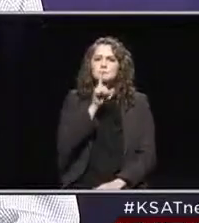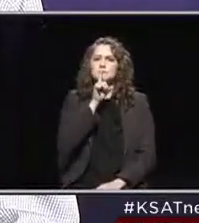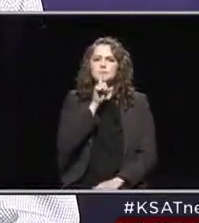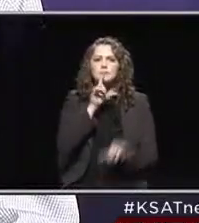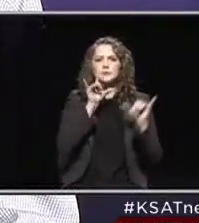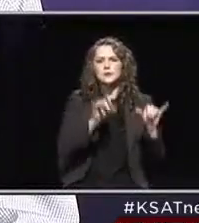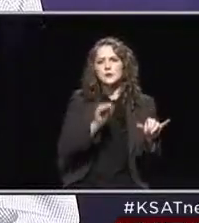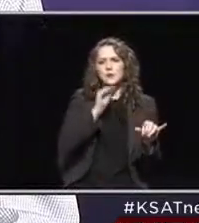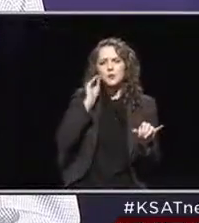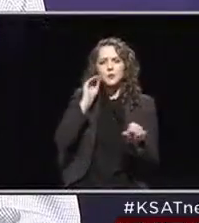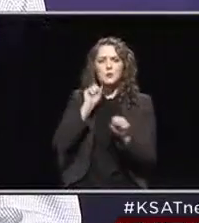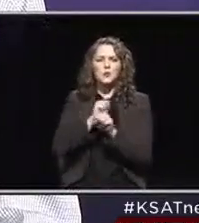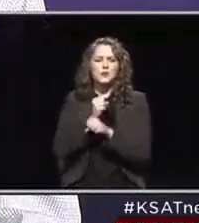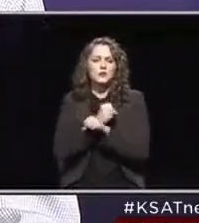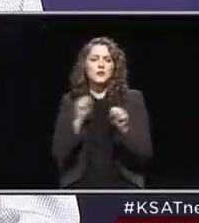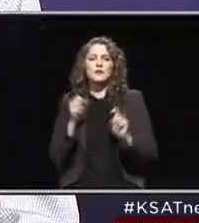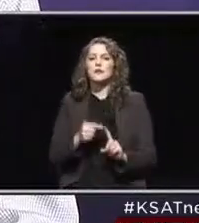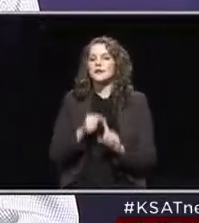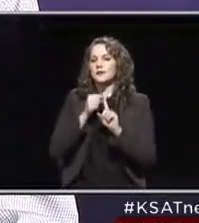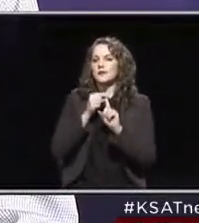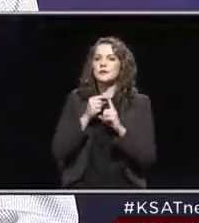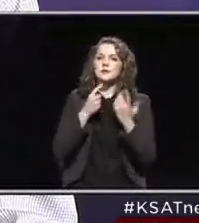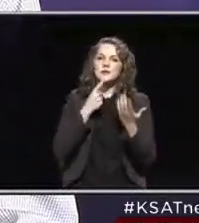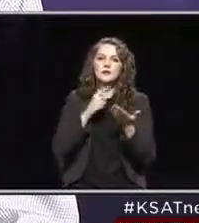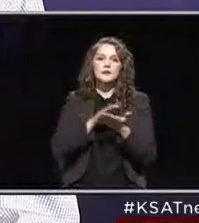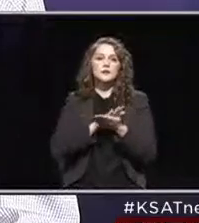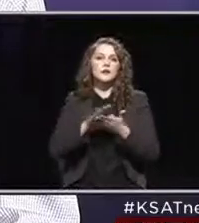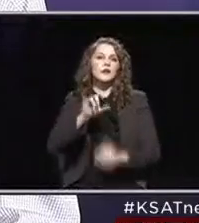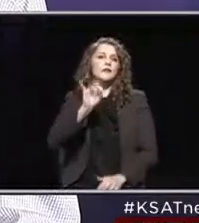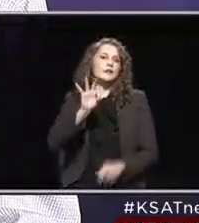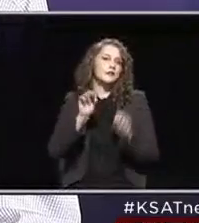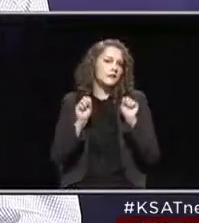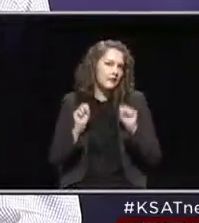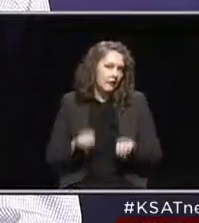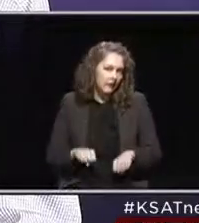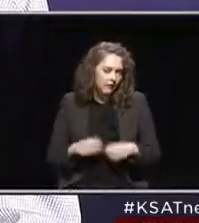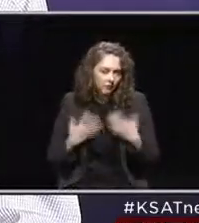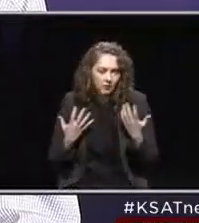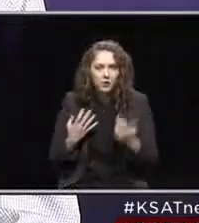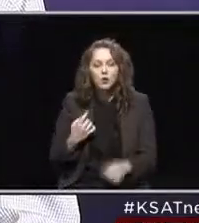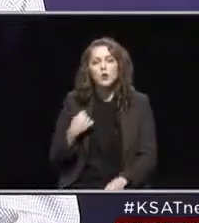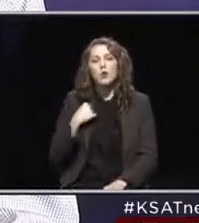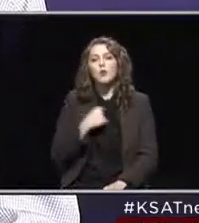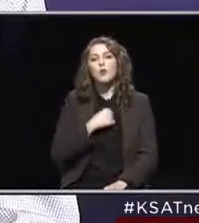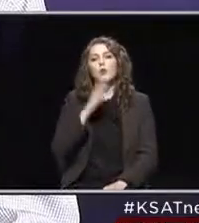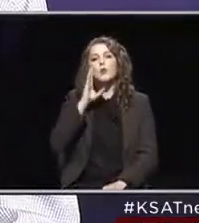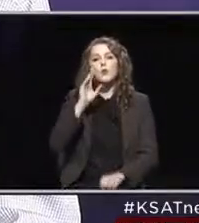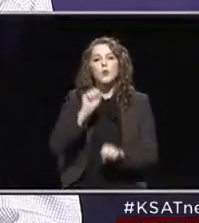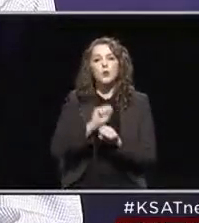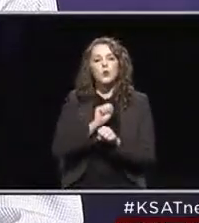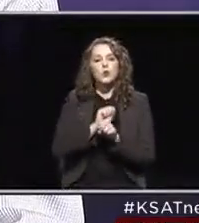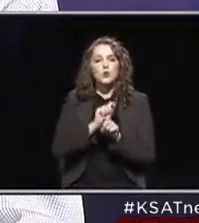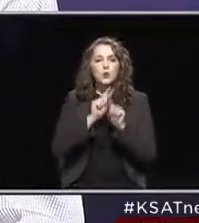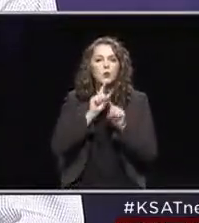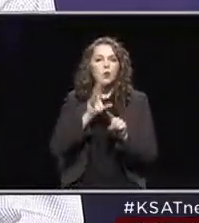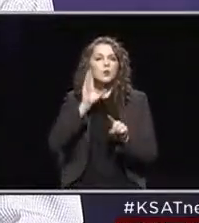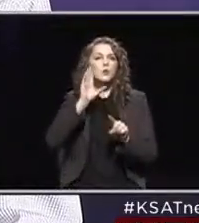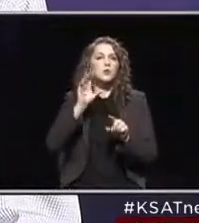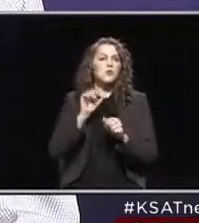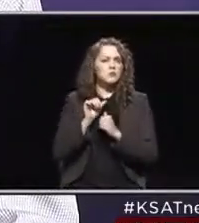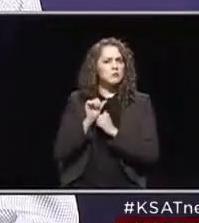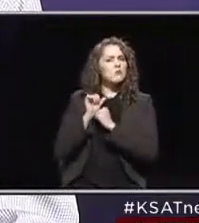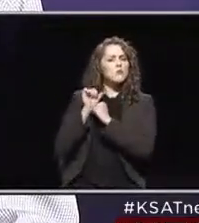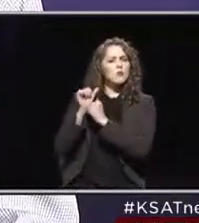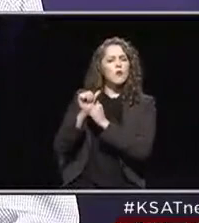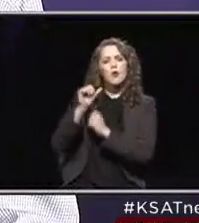stay-at-home, work safe, other than the fact that, well, it'd be nice if you can do it. We will be working on an order that will stay in compliance